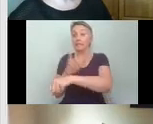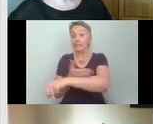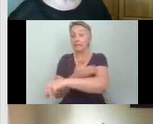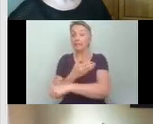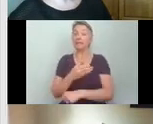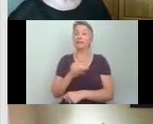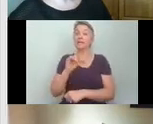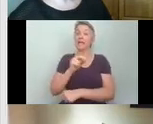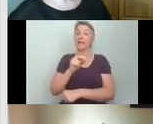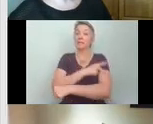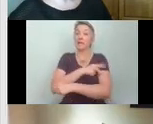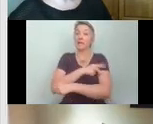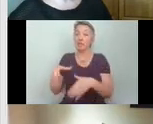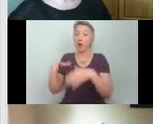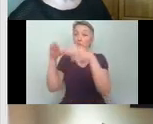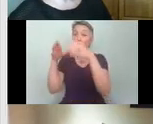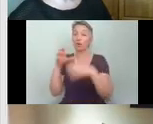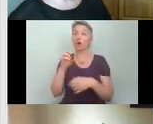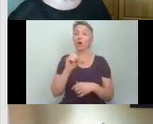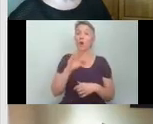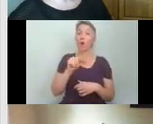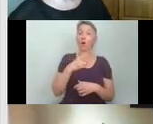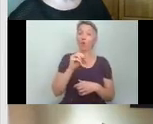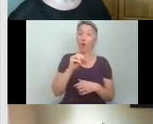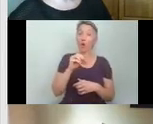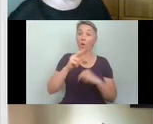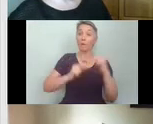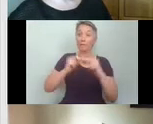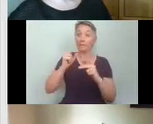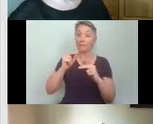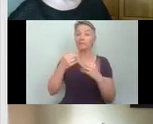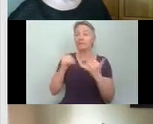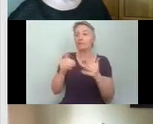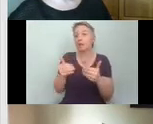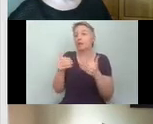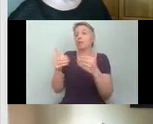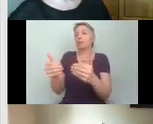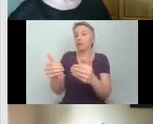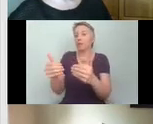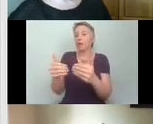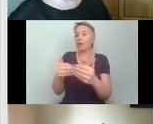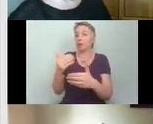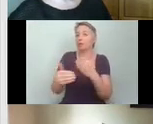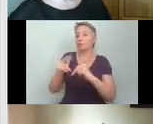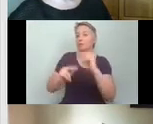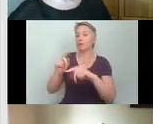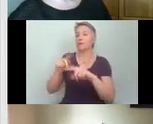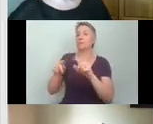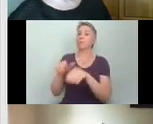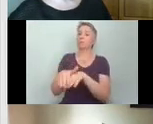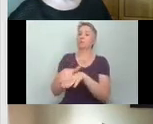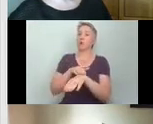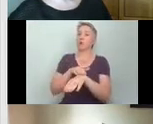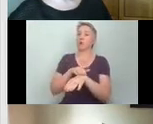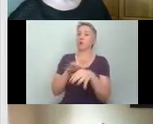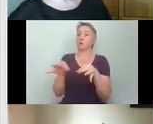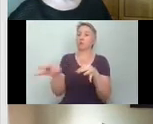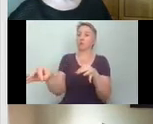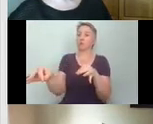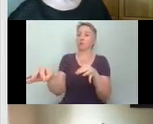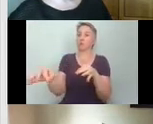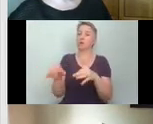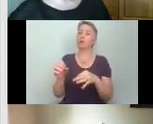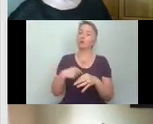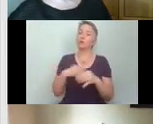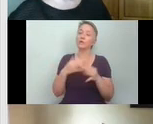the orthopedic center is going forward. It's still at a very a reduced pace. So we're continuing planning for those,